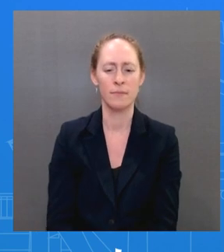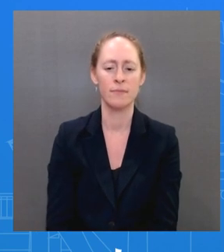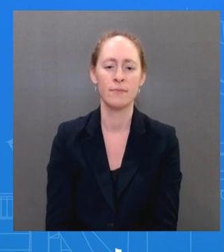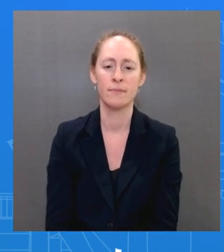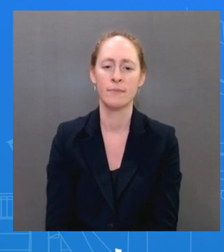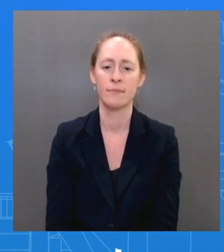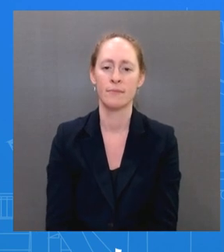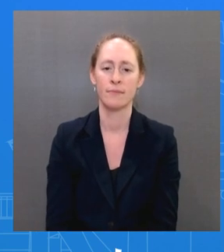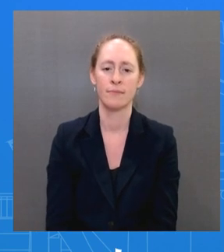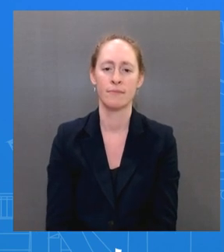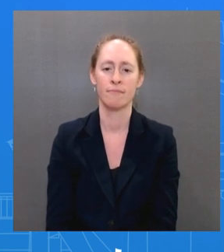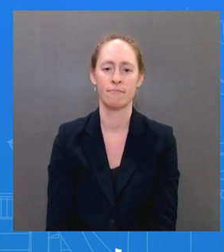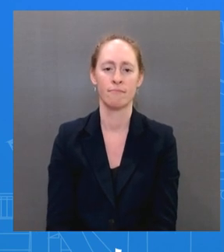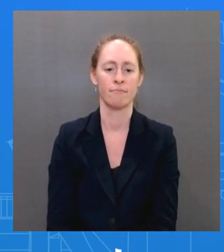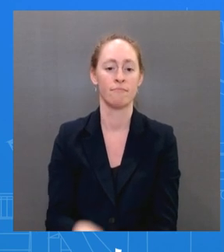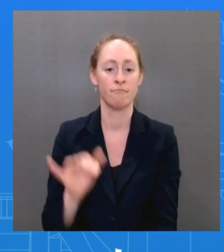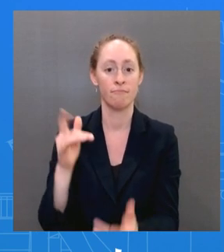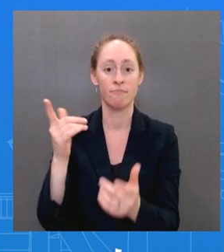to me as timeline.